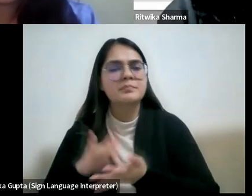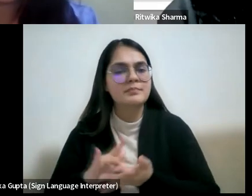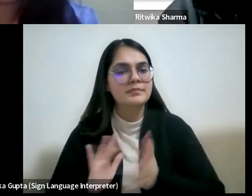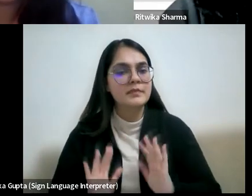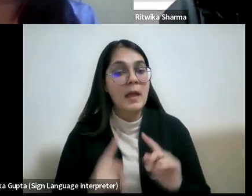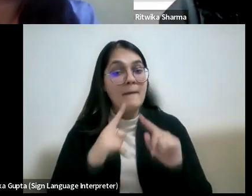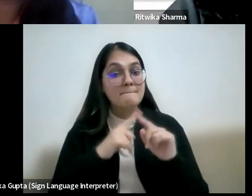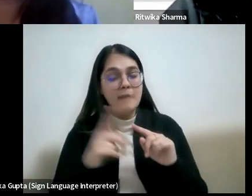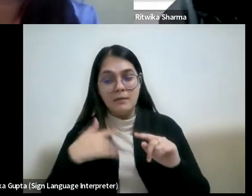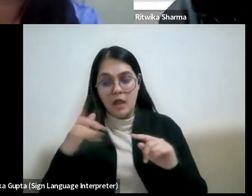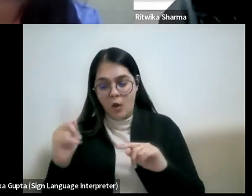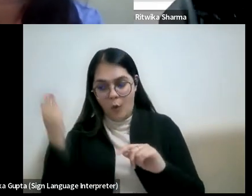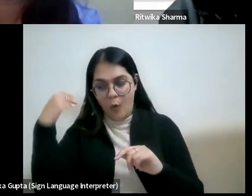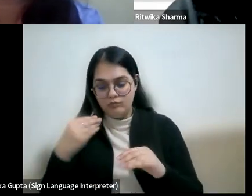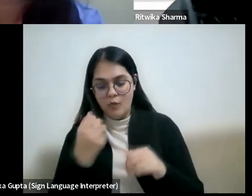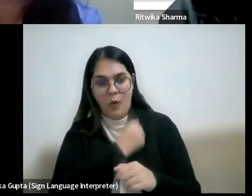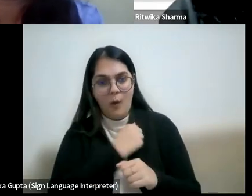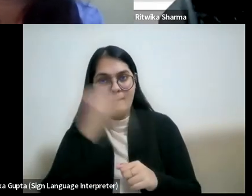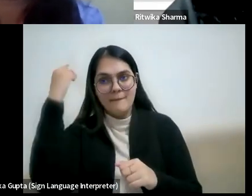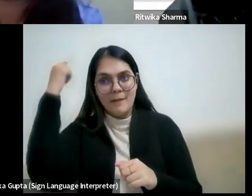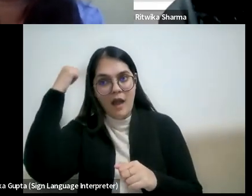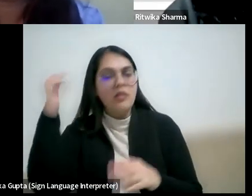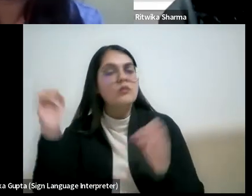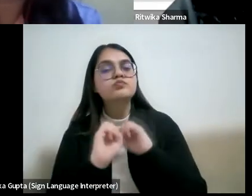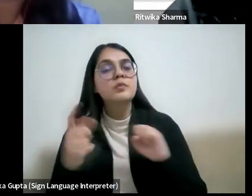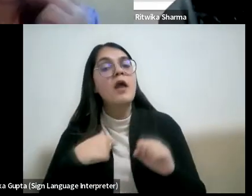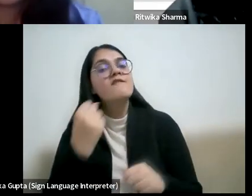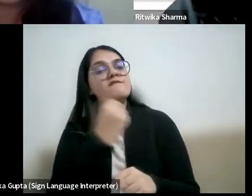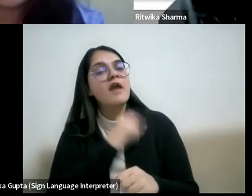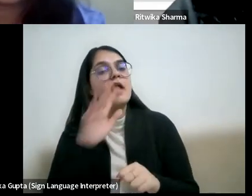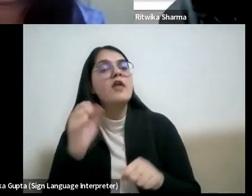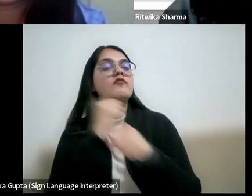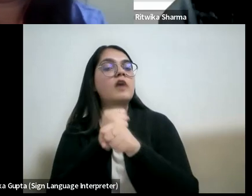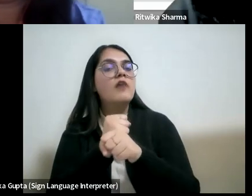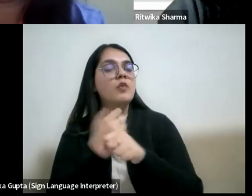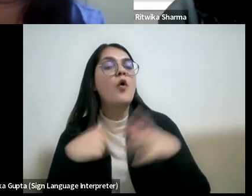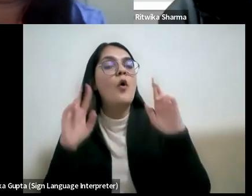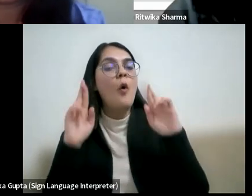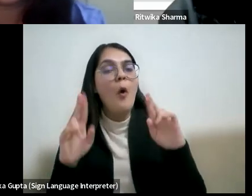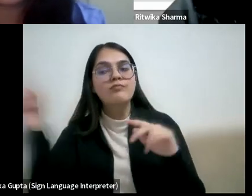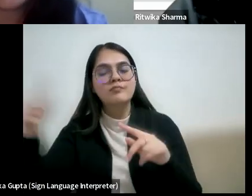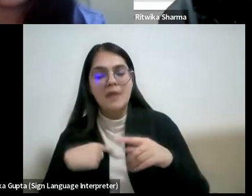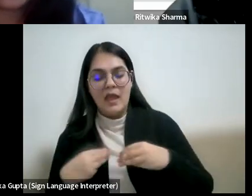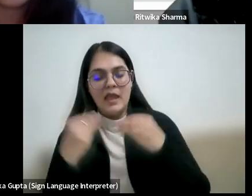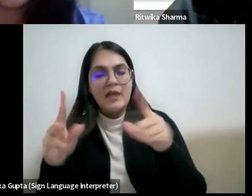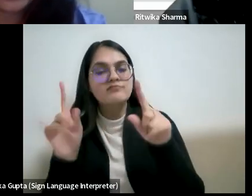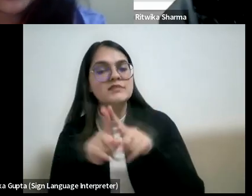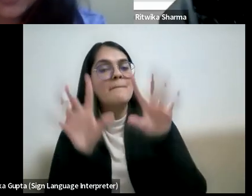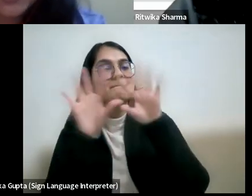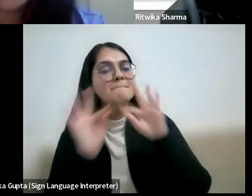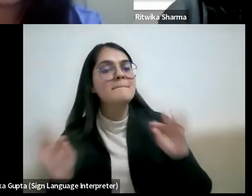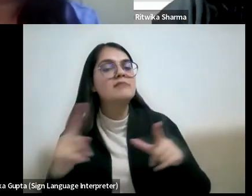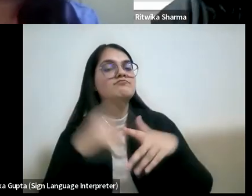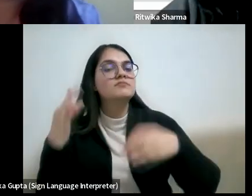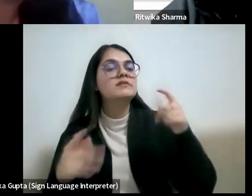not in their immediate memory, and therefore they're able to rely on the constitutional hope and the morality the way they have